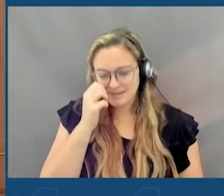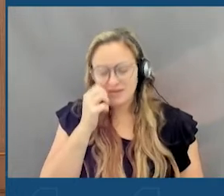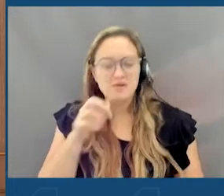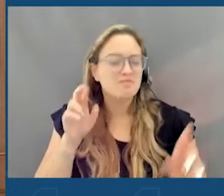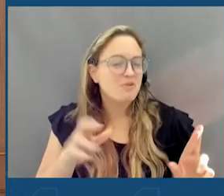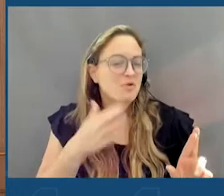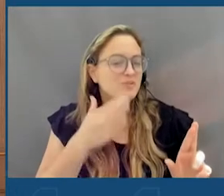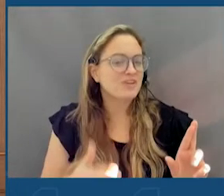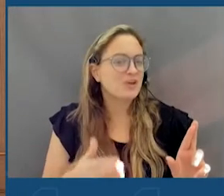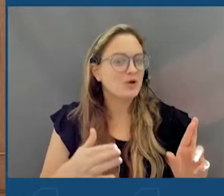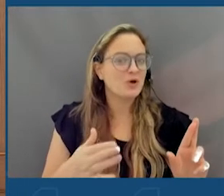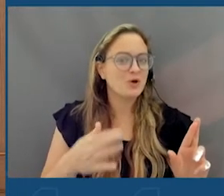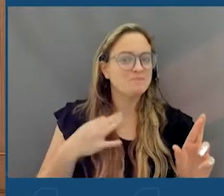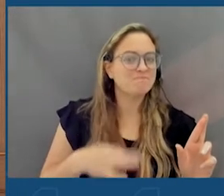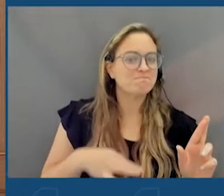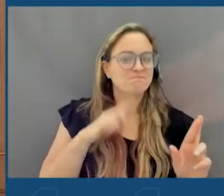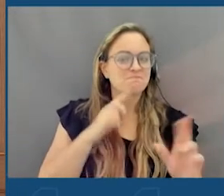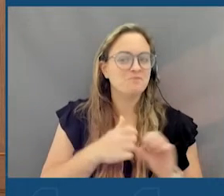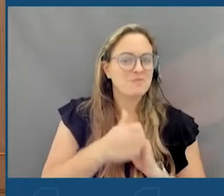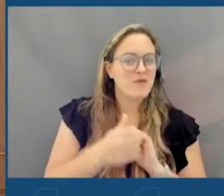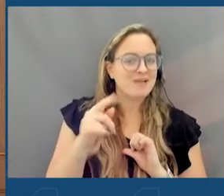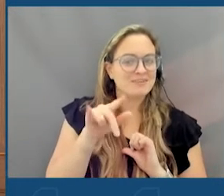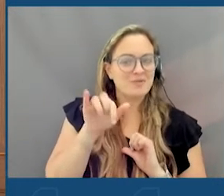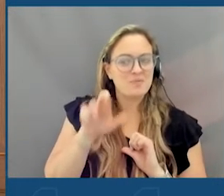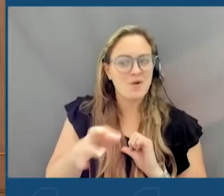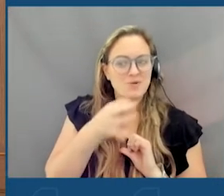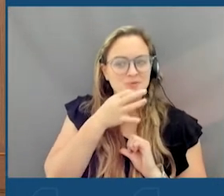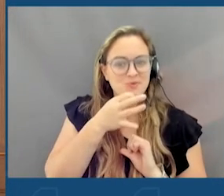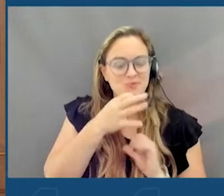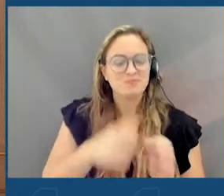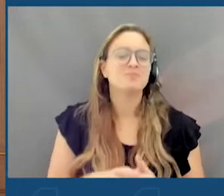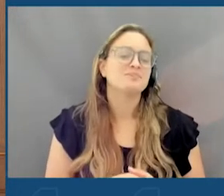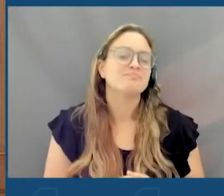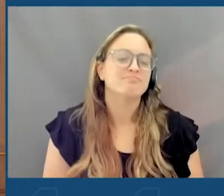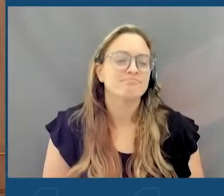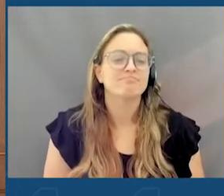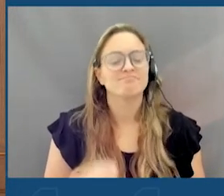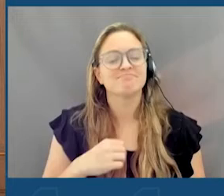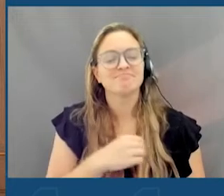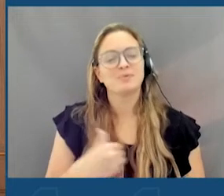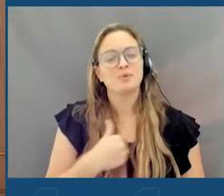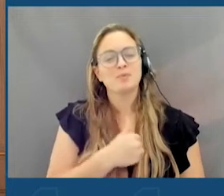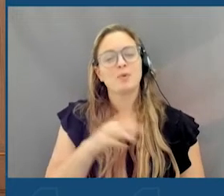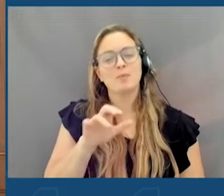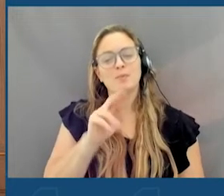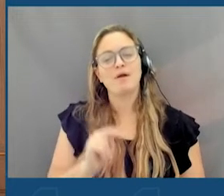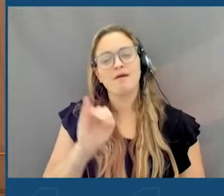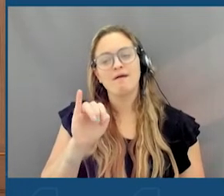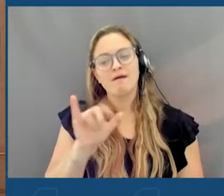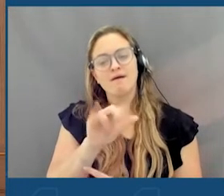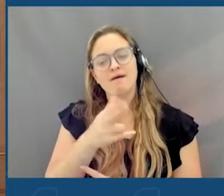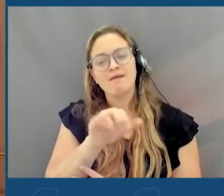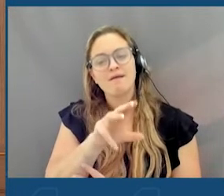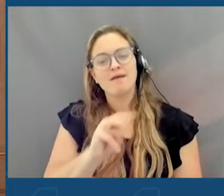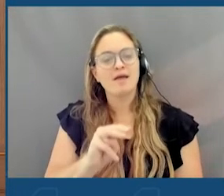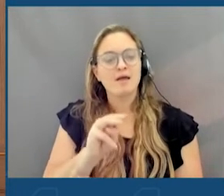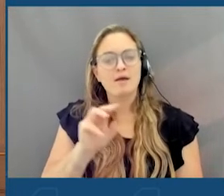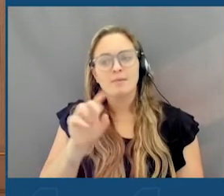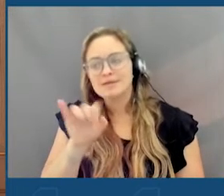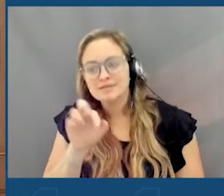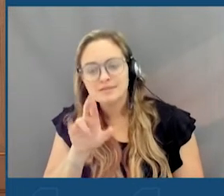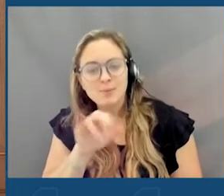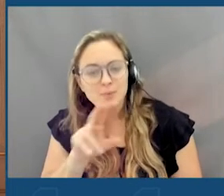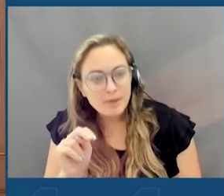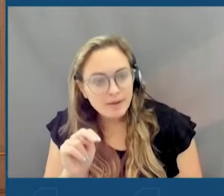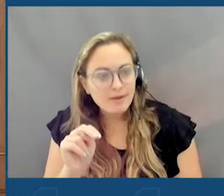karma around passing the bar in a couple of months. I also want to thank Assemblymember Brian Cunningham, Assemblymember Zinnerman, Attorney